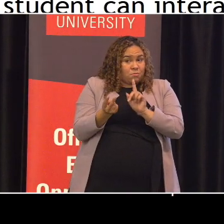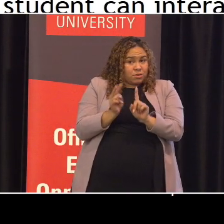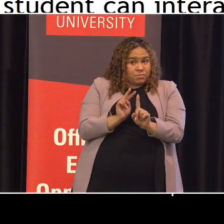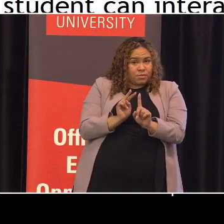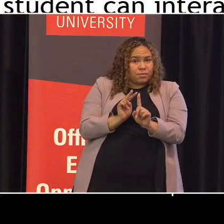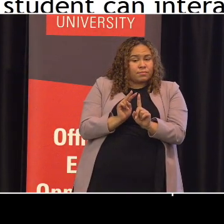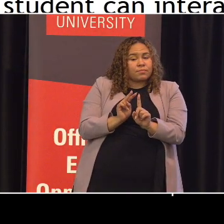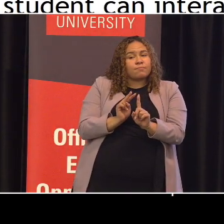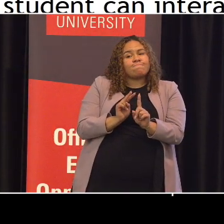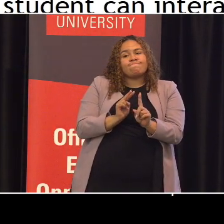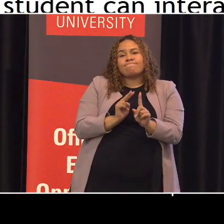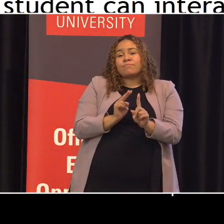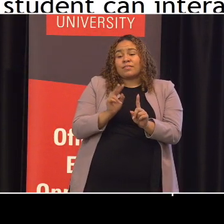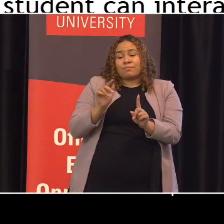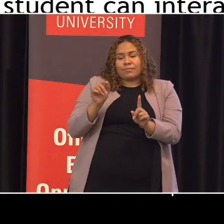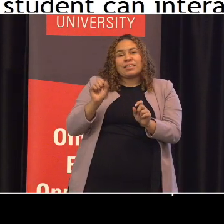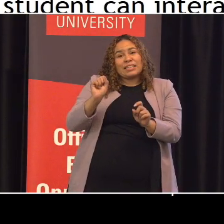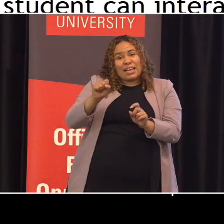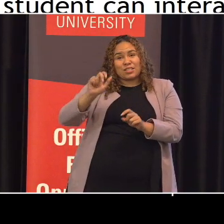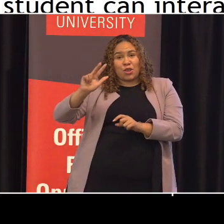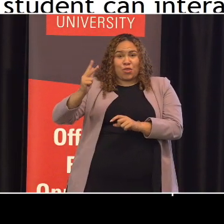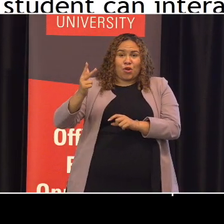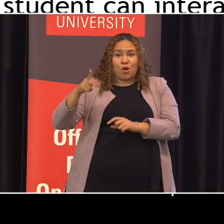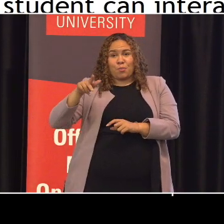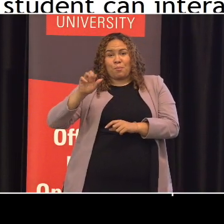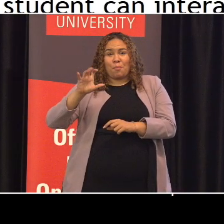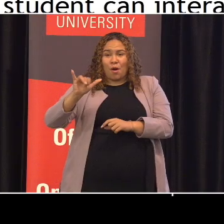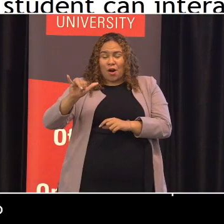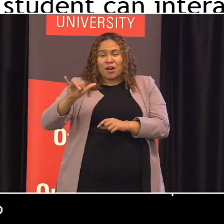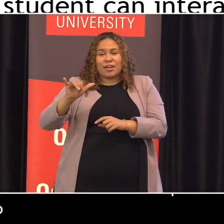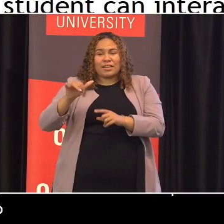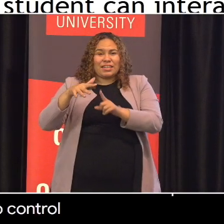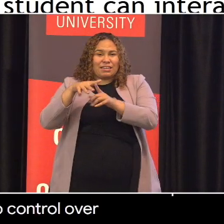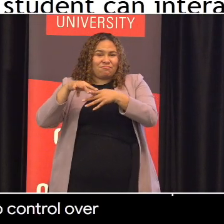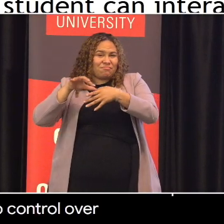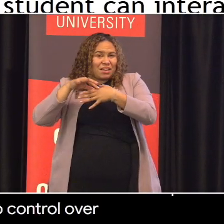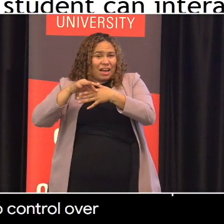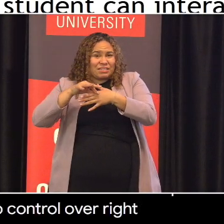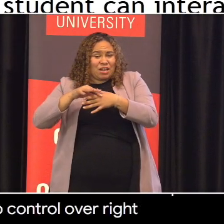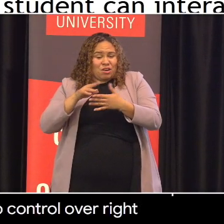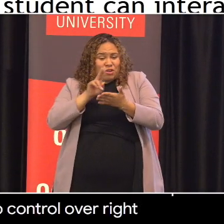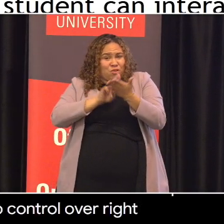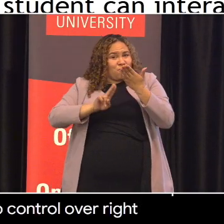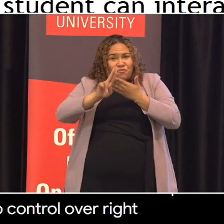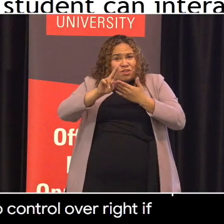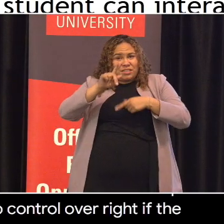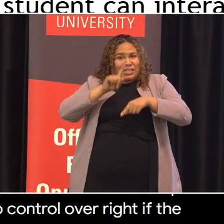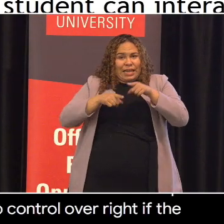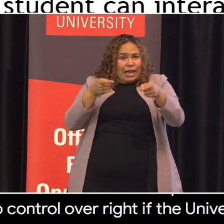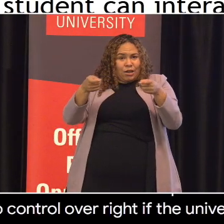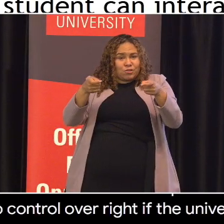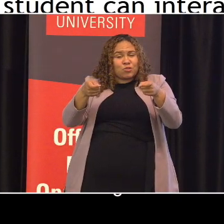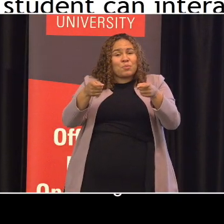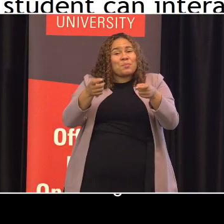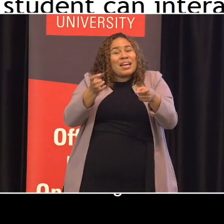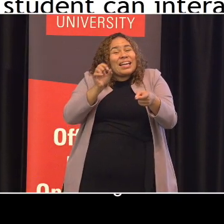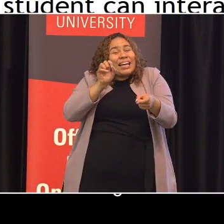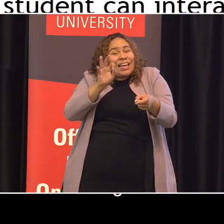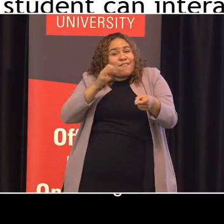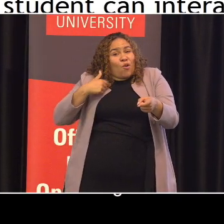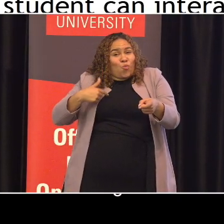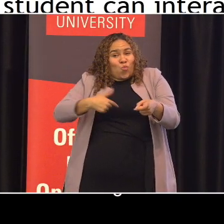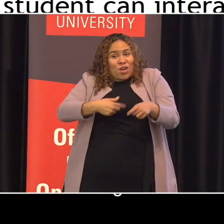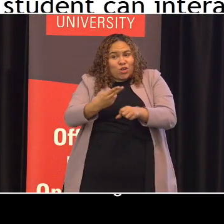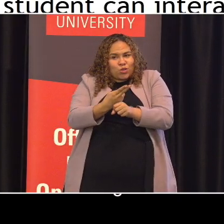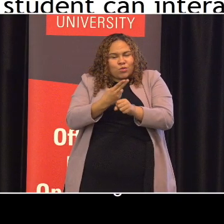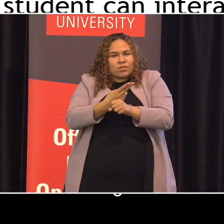is third-party content that the university has no control over, right? If the university is using it, we are